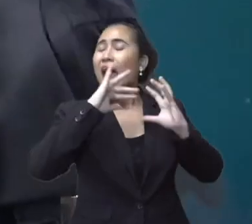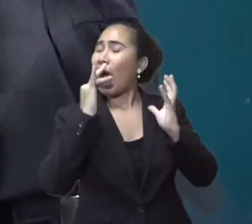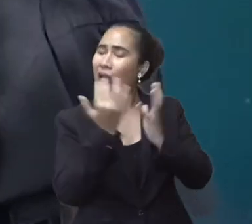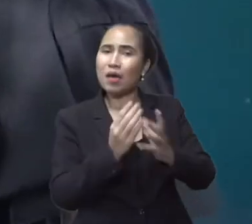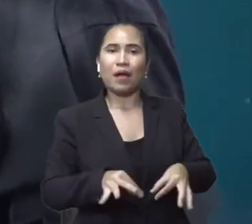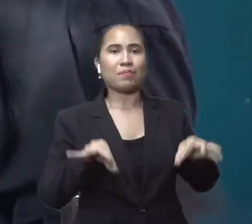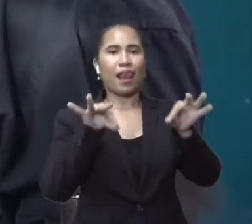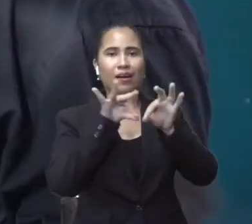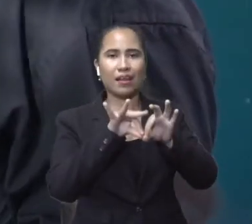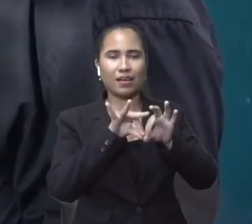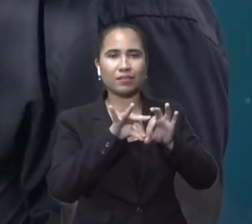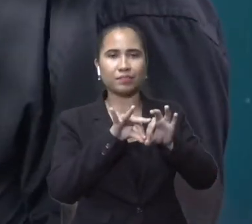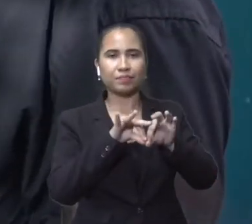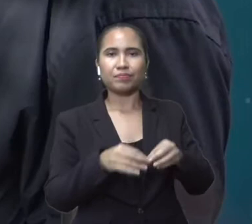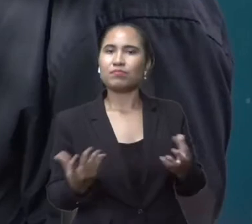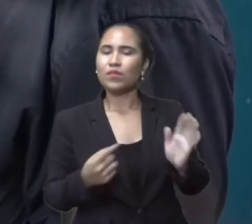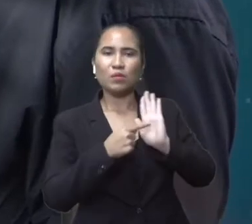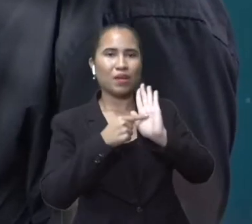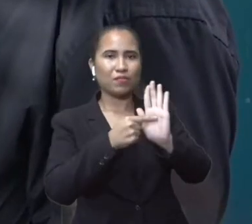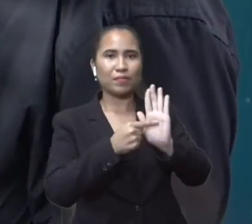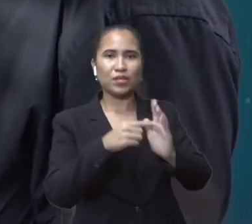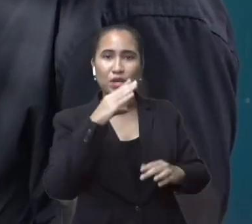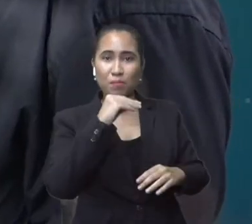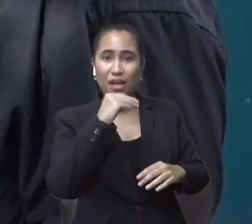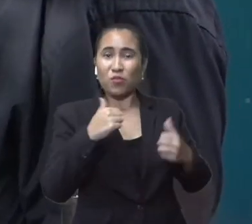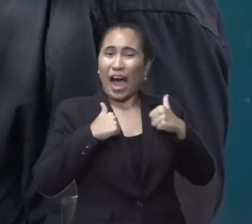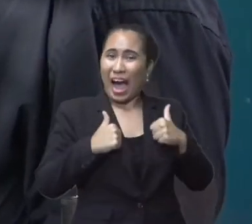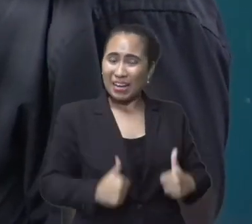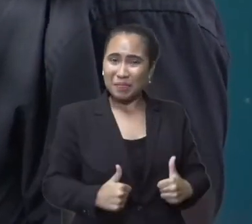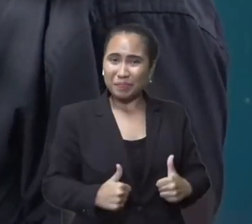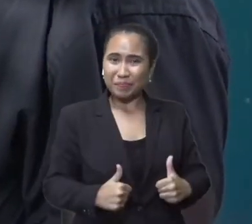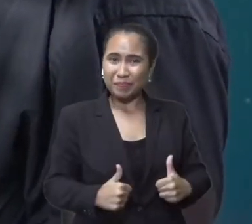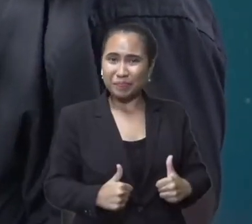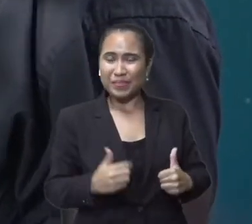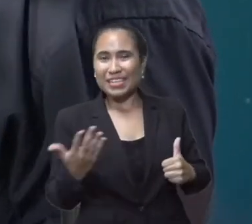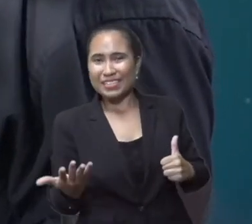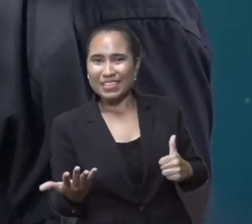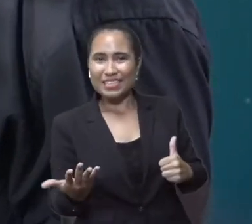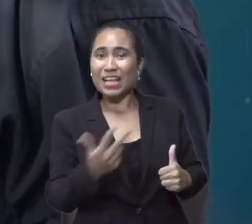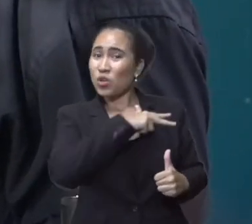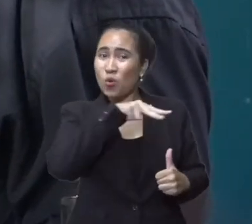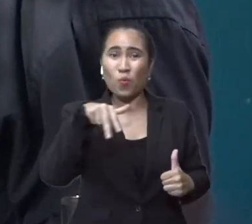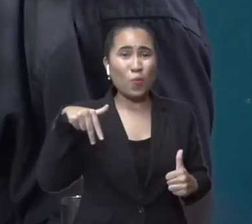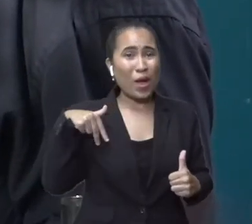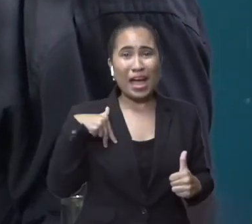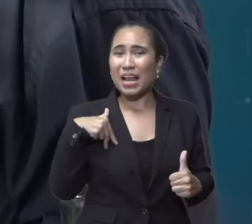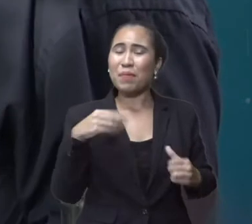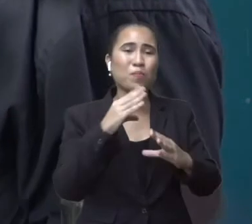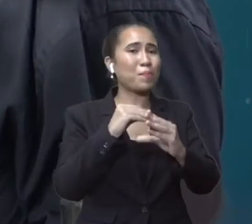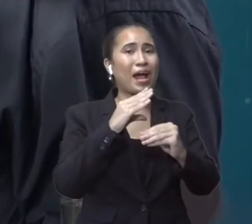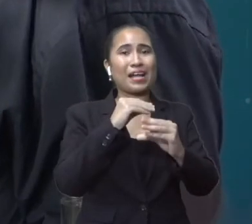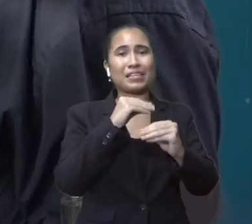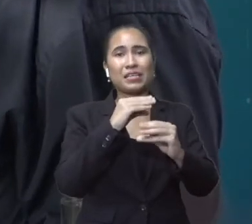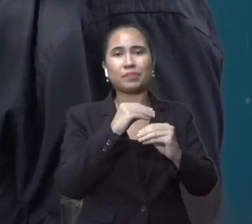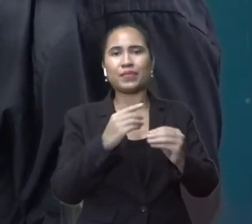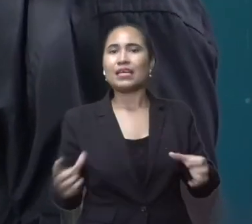all interlinked, right? So, for instance, if you're talking at poverty is something that we all want to address. But